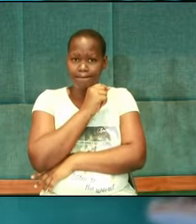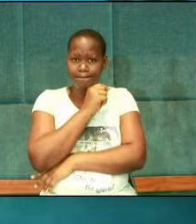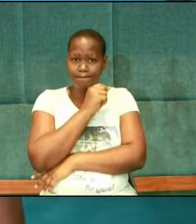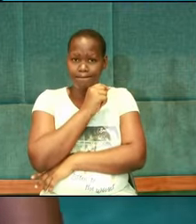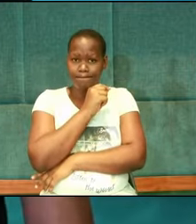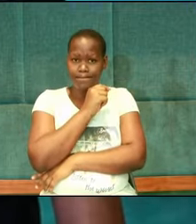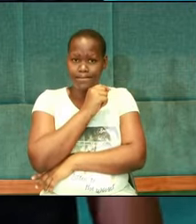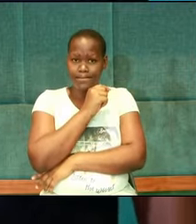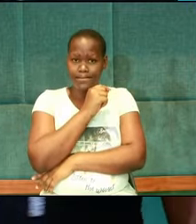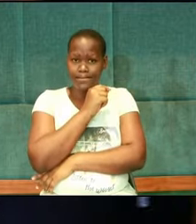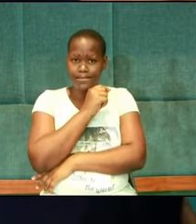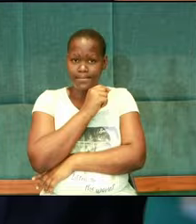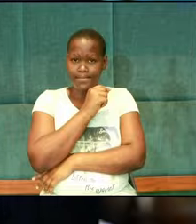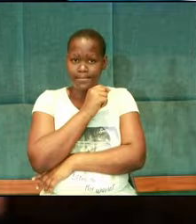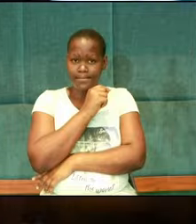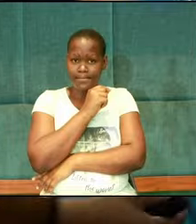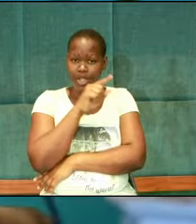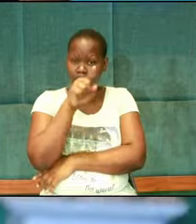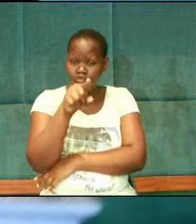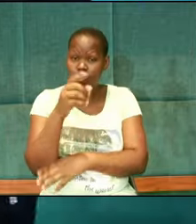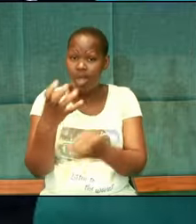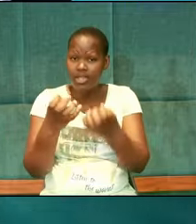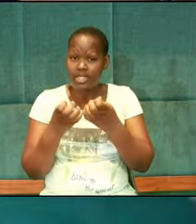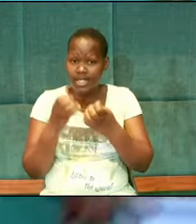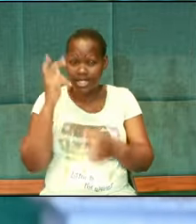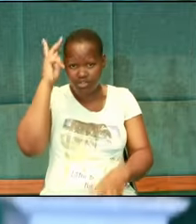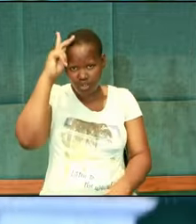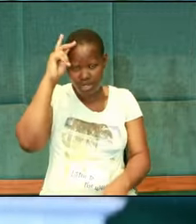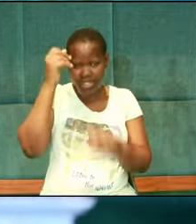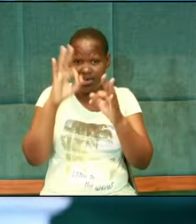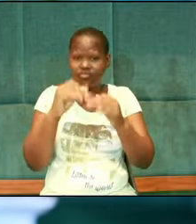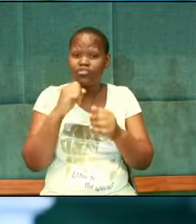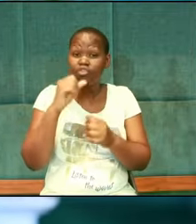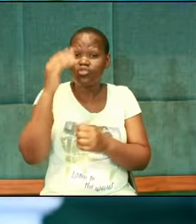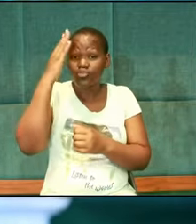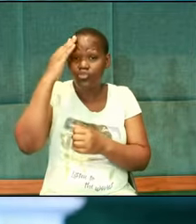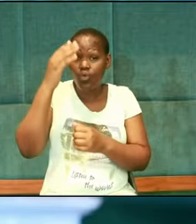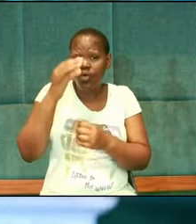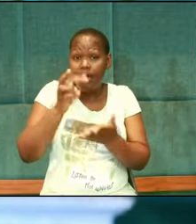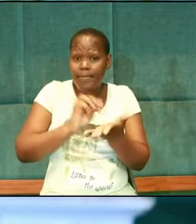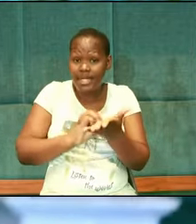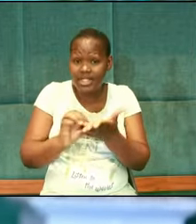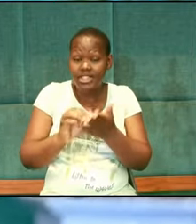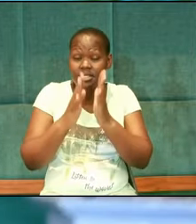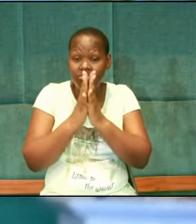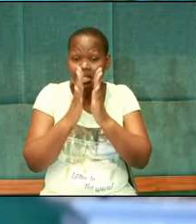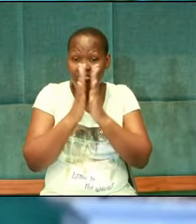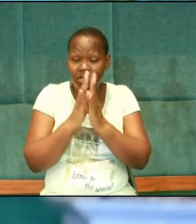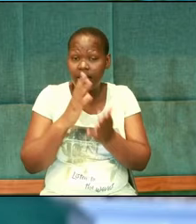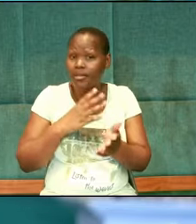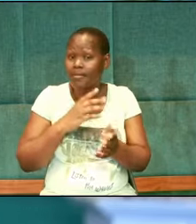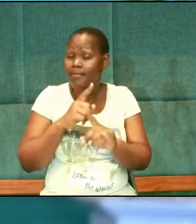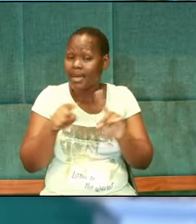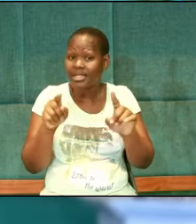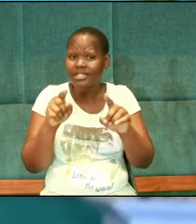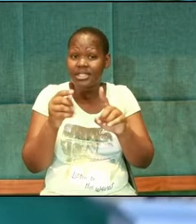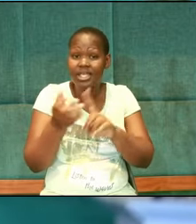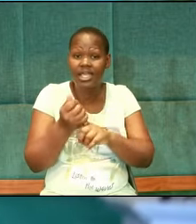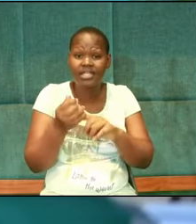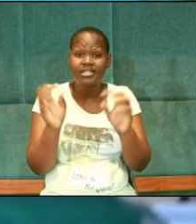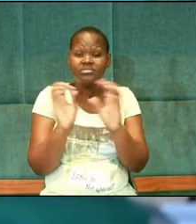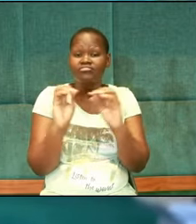prayer meeting deliverance. You need the knowledge. If you don't know this text, you pray and pray. You won't get it.